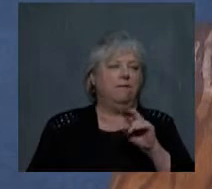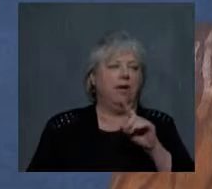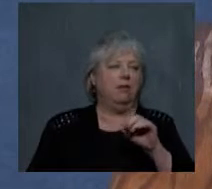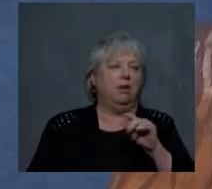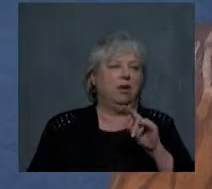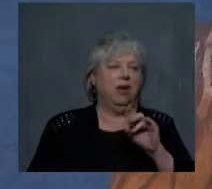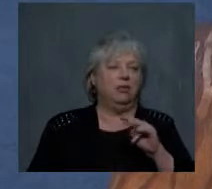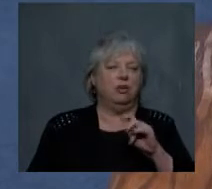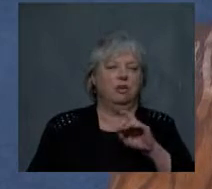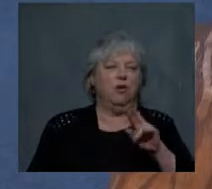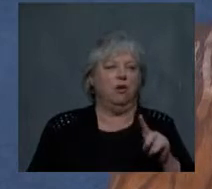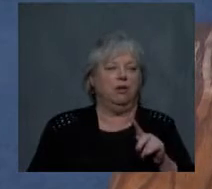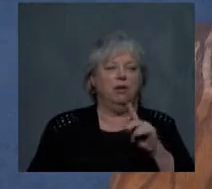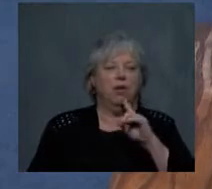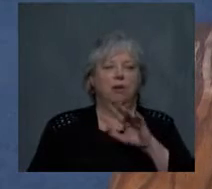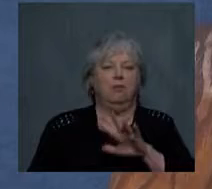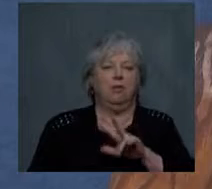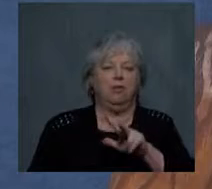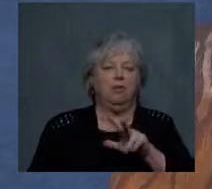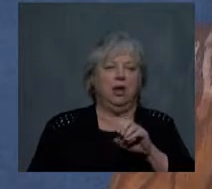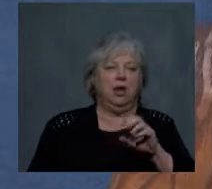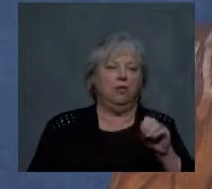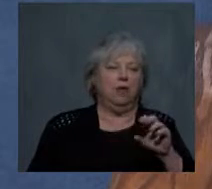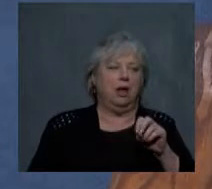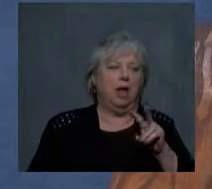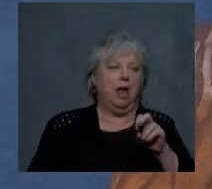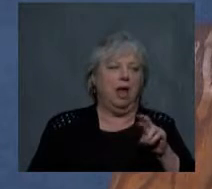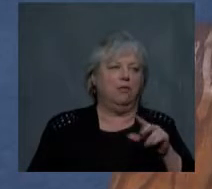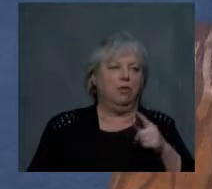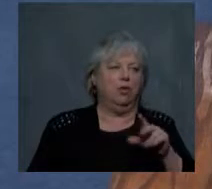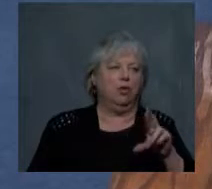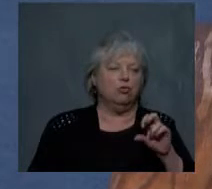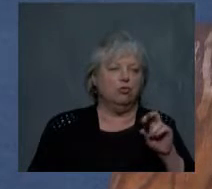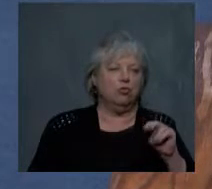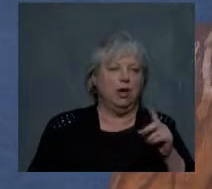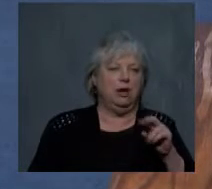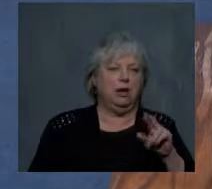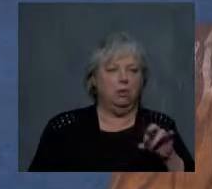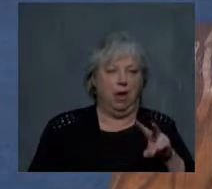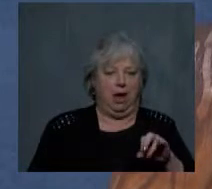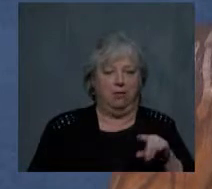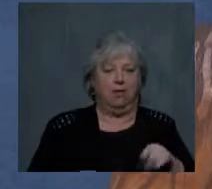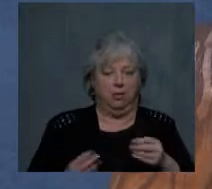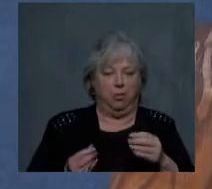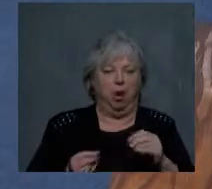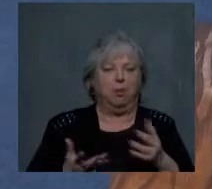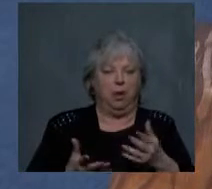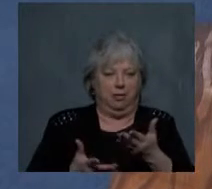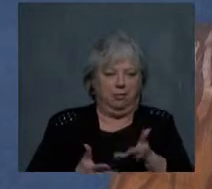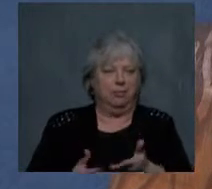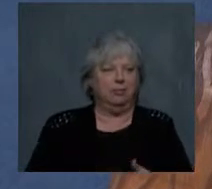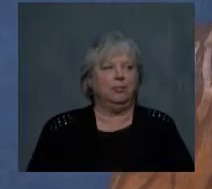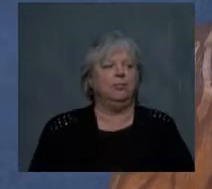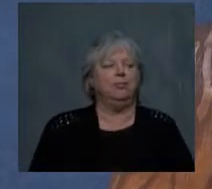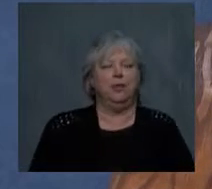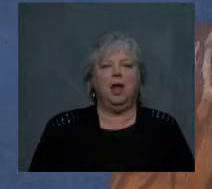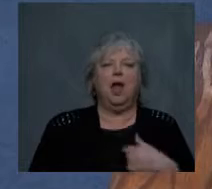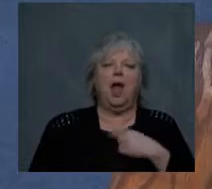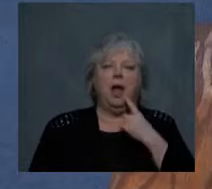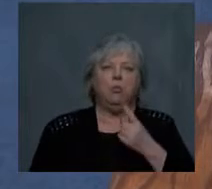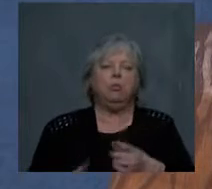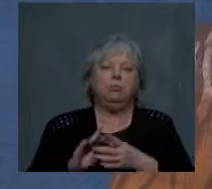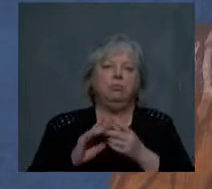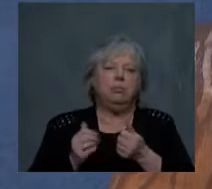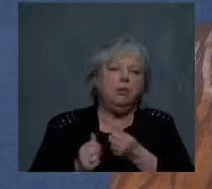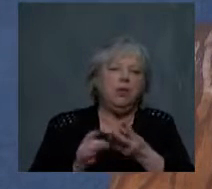Ms. James mentioned, is at 5300 Evergreen Drive. I'll make some brief remarks, and then we'll reserve some time to address any comments